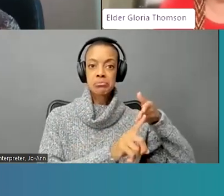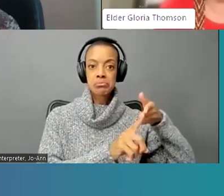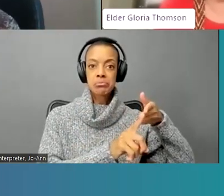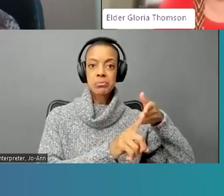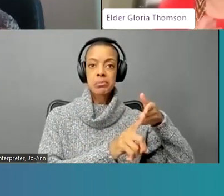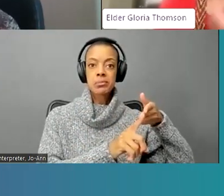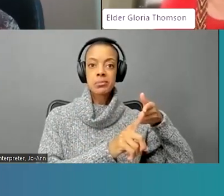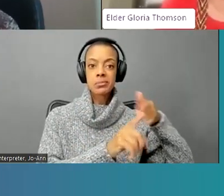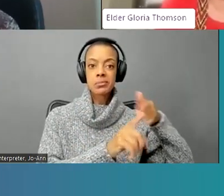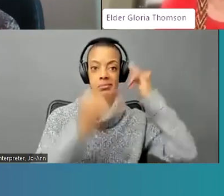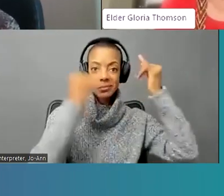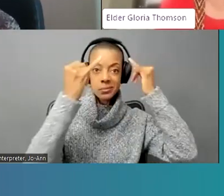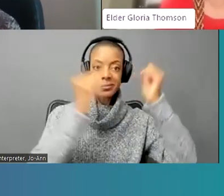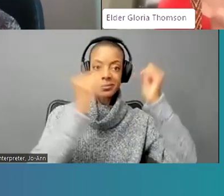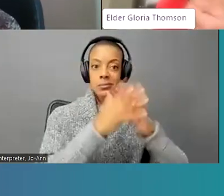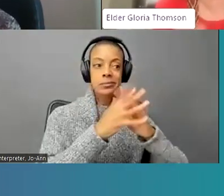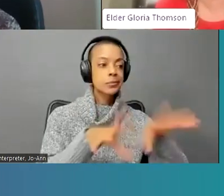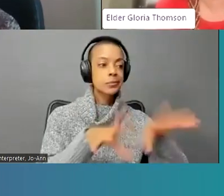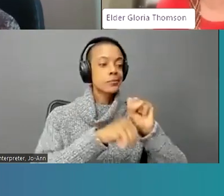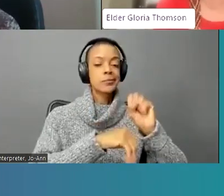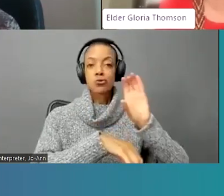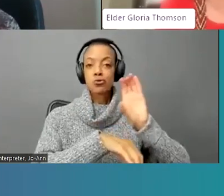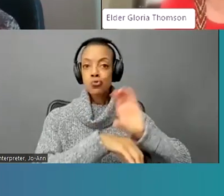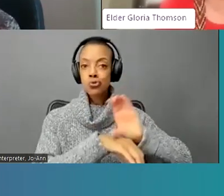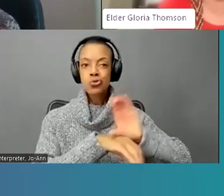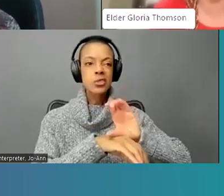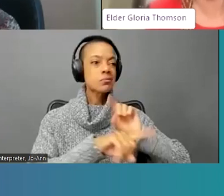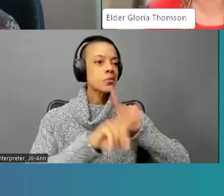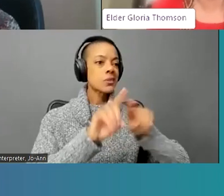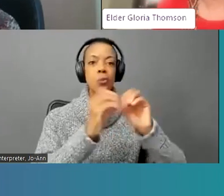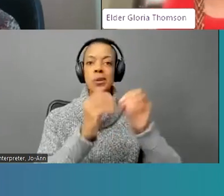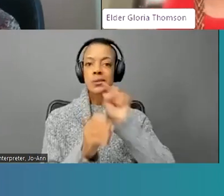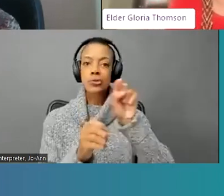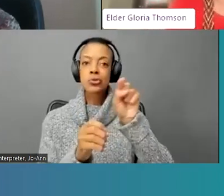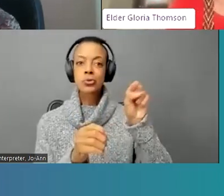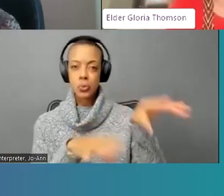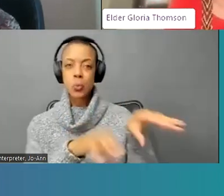initiatives put on by the churches or different organizations